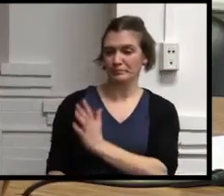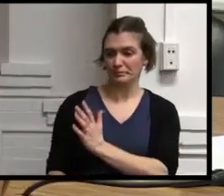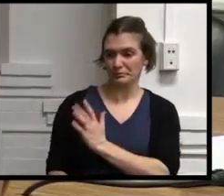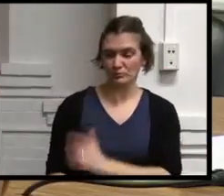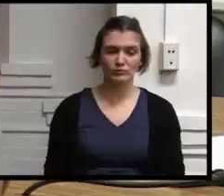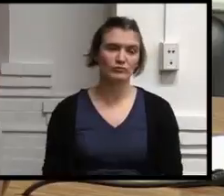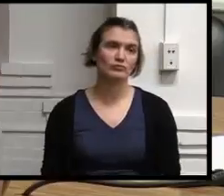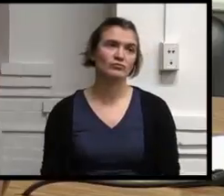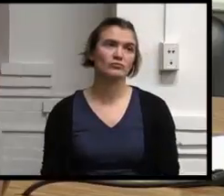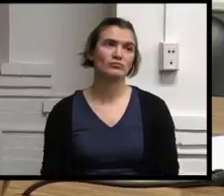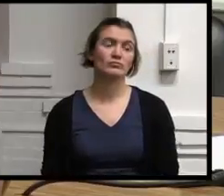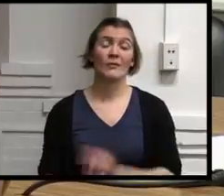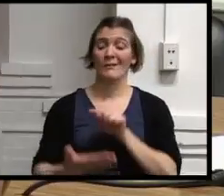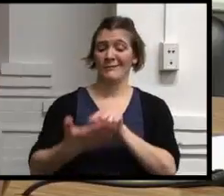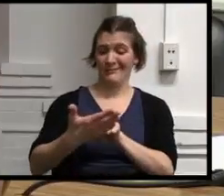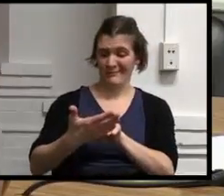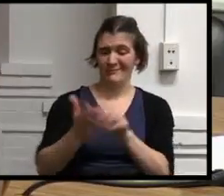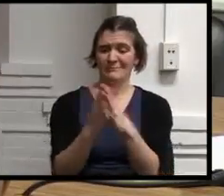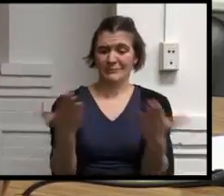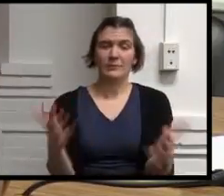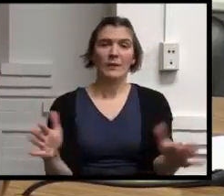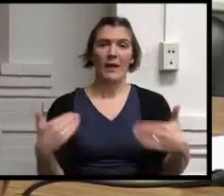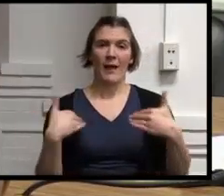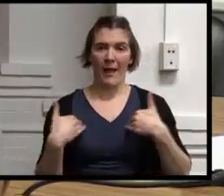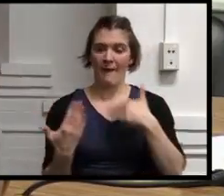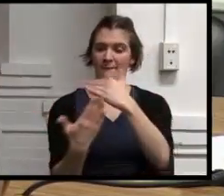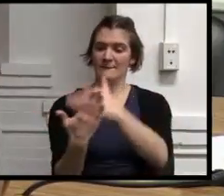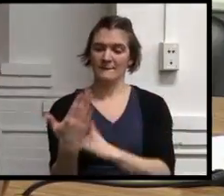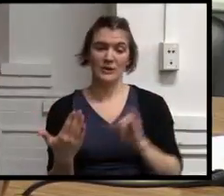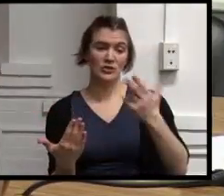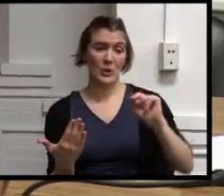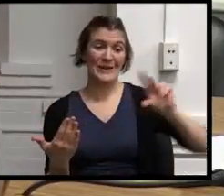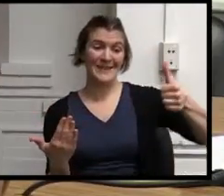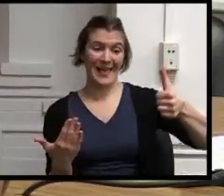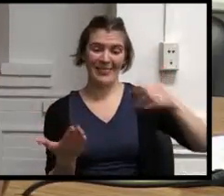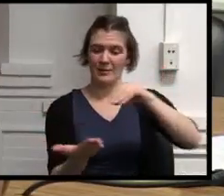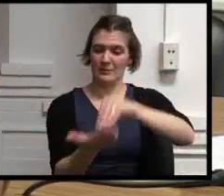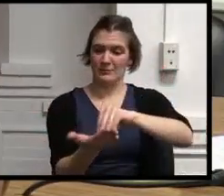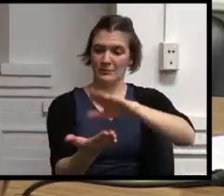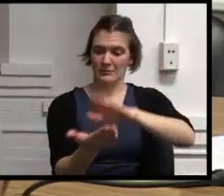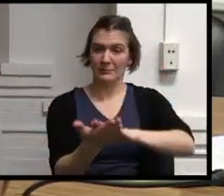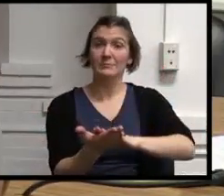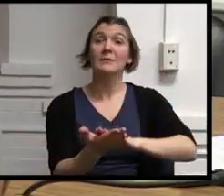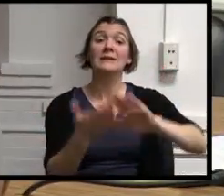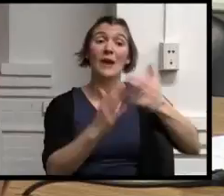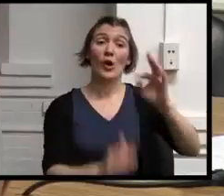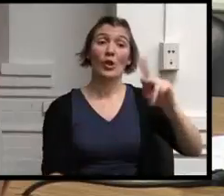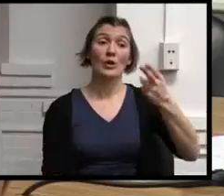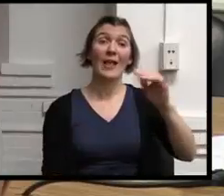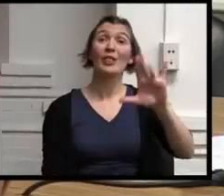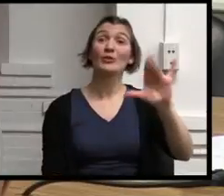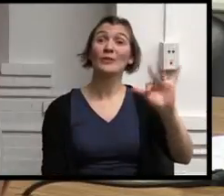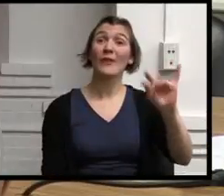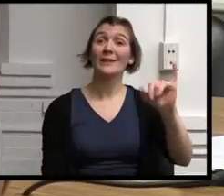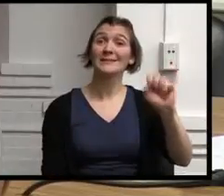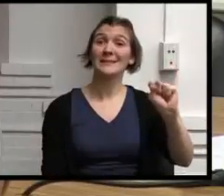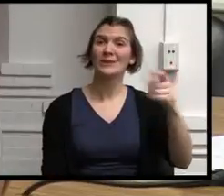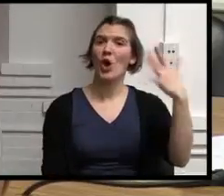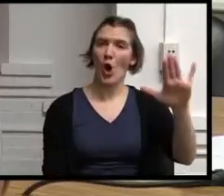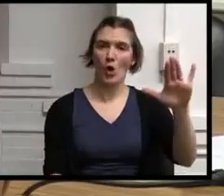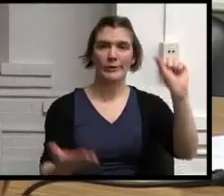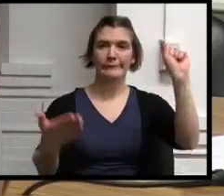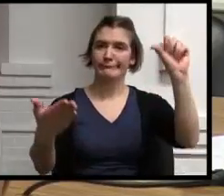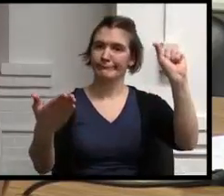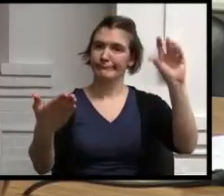approval process. you have in the notebooks a memorandum dated January 10th from Town Clerk Hillary Francis, where she has outlined